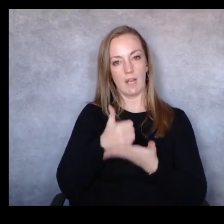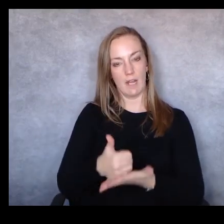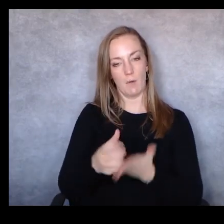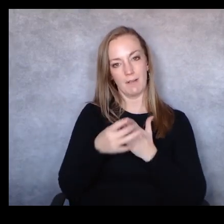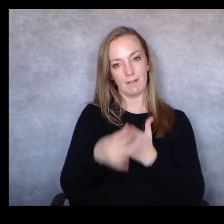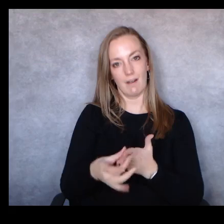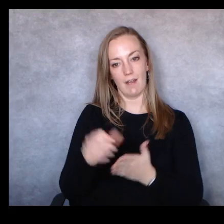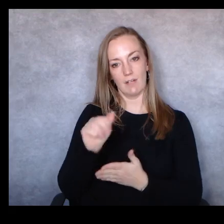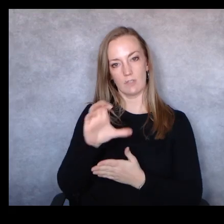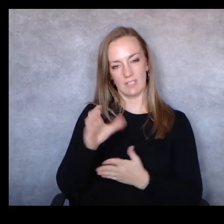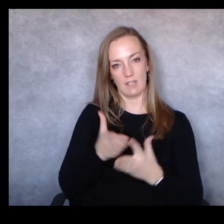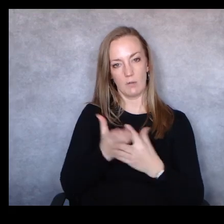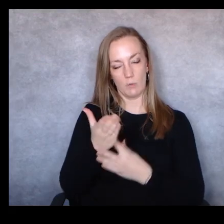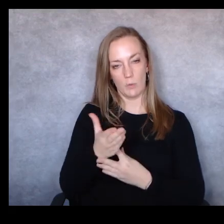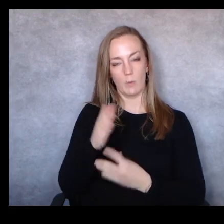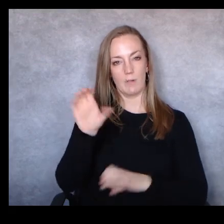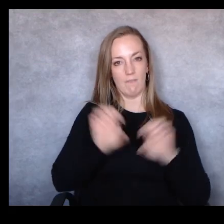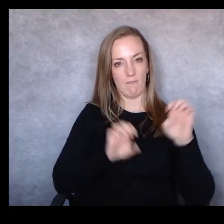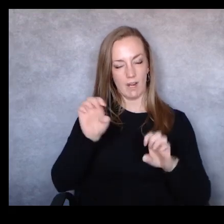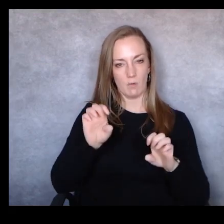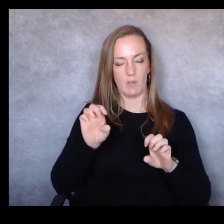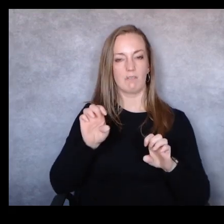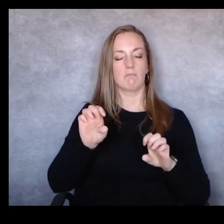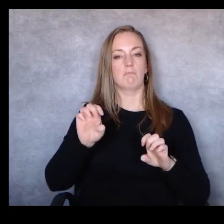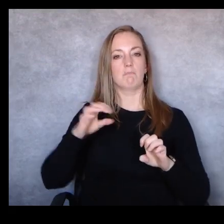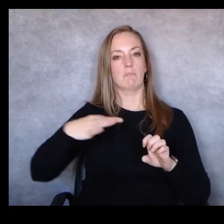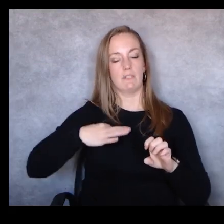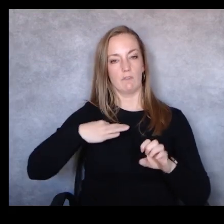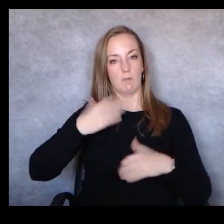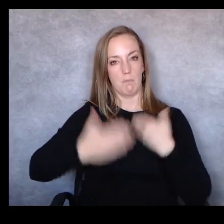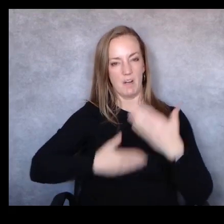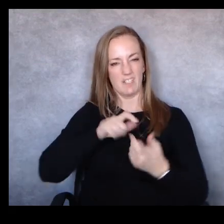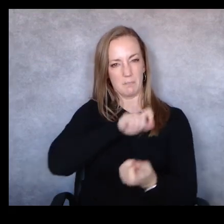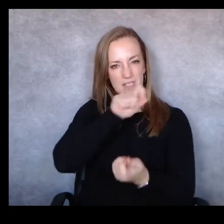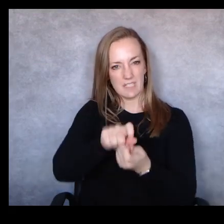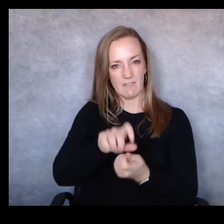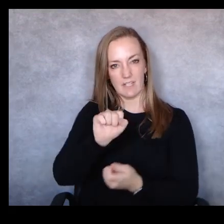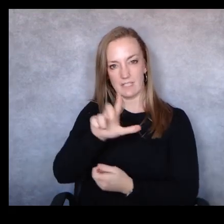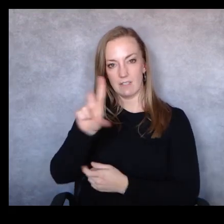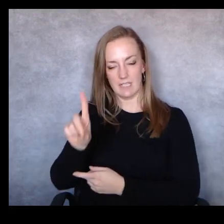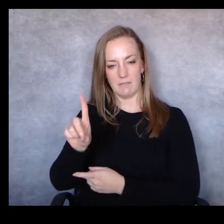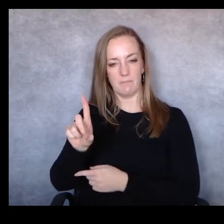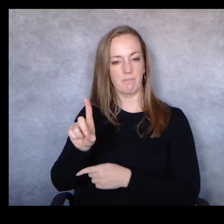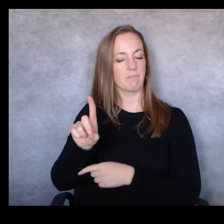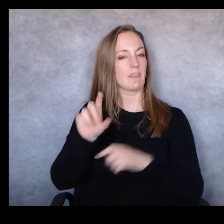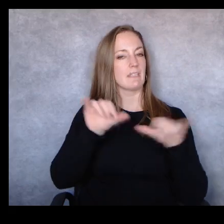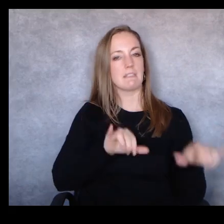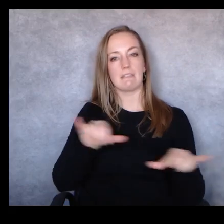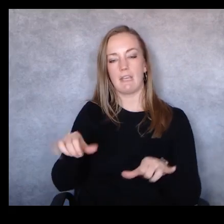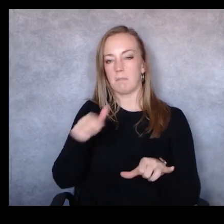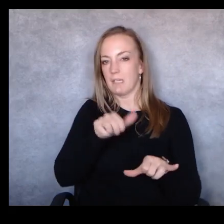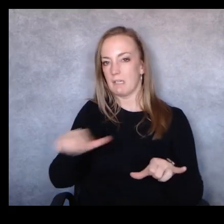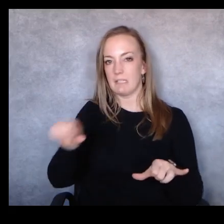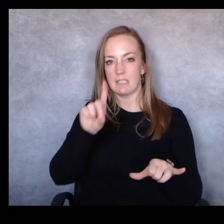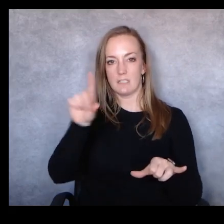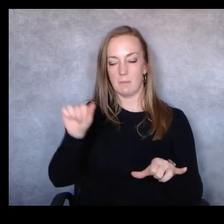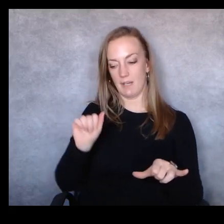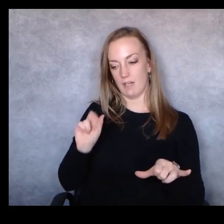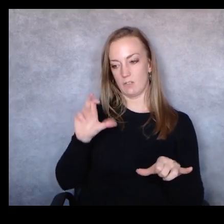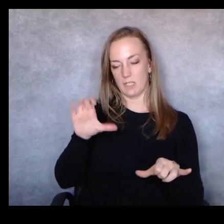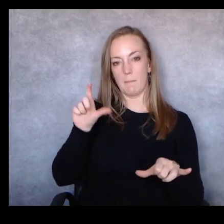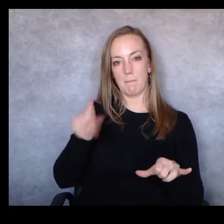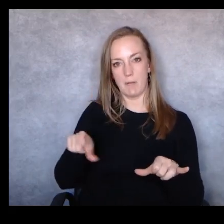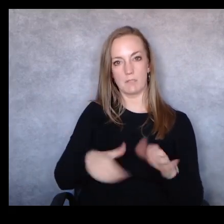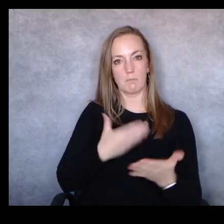the evaluation and eligibility process specific to SLD. As with any disability, the ARC must prove an